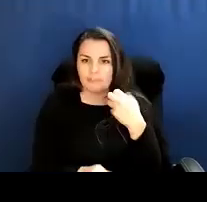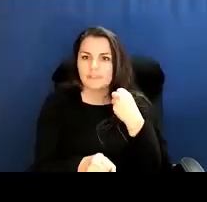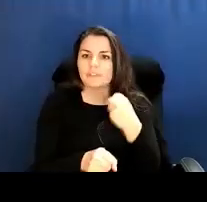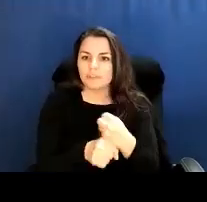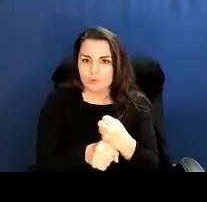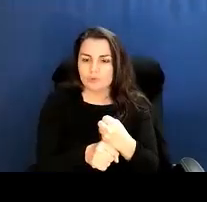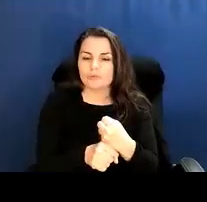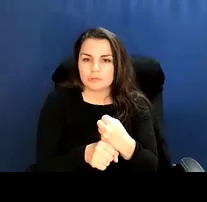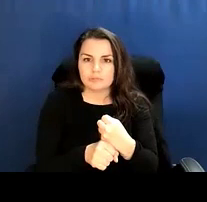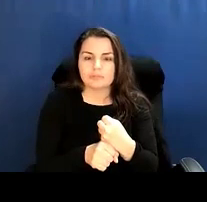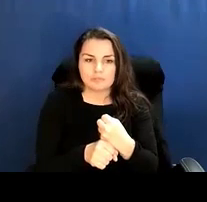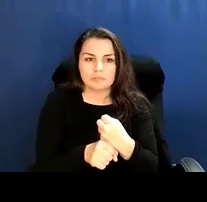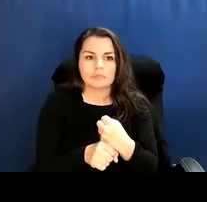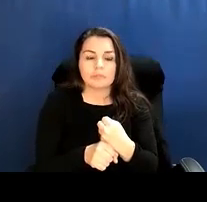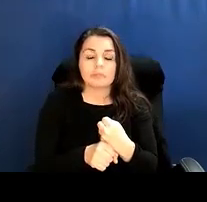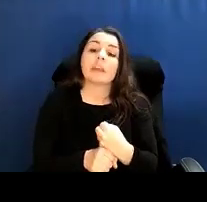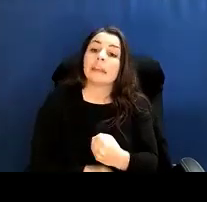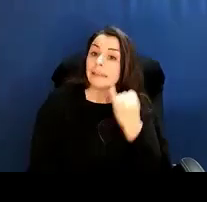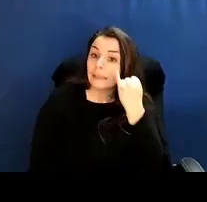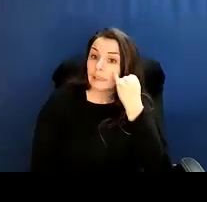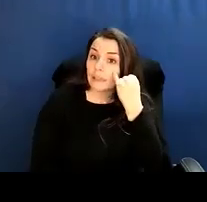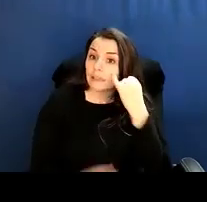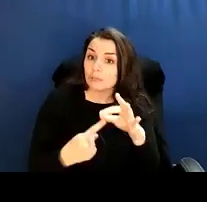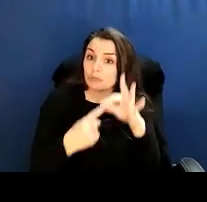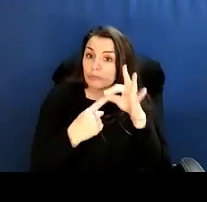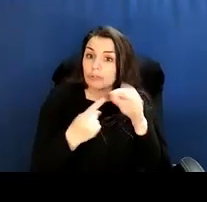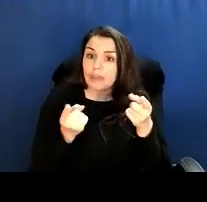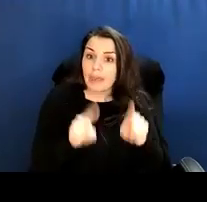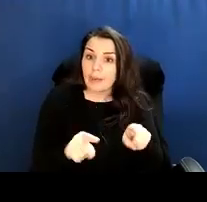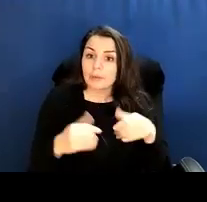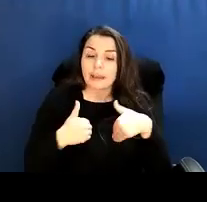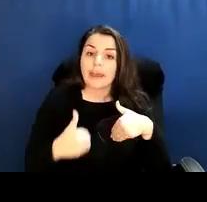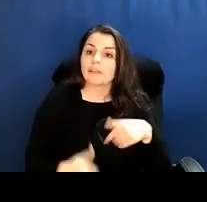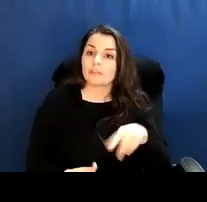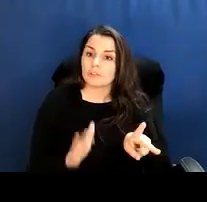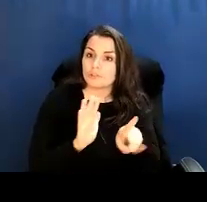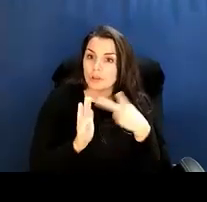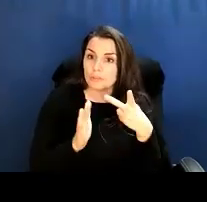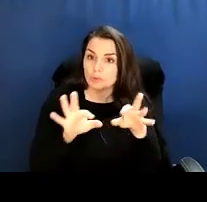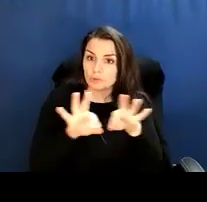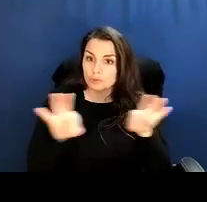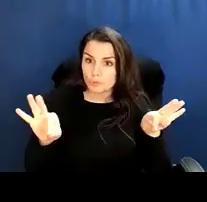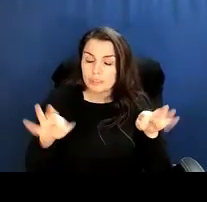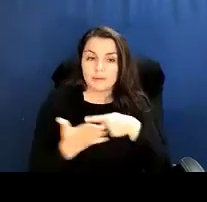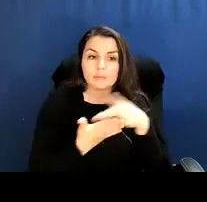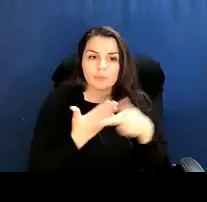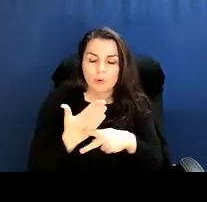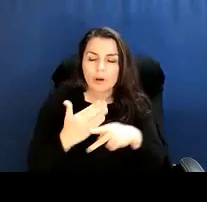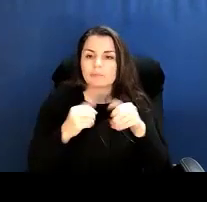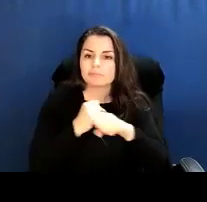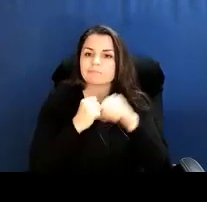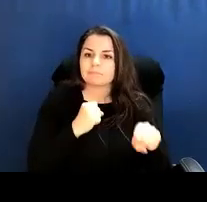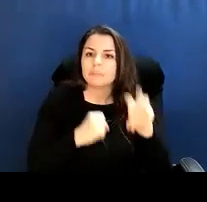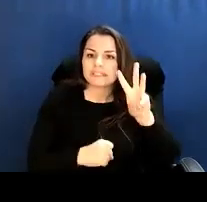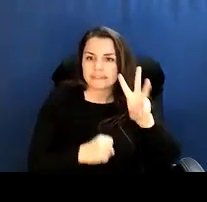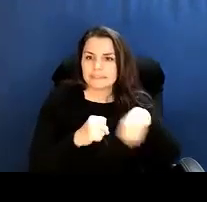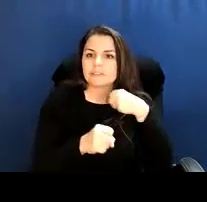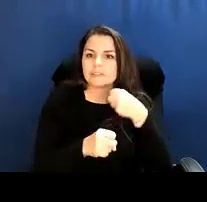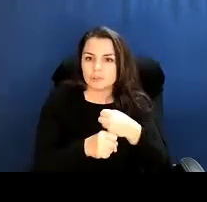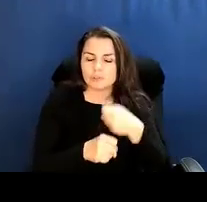support. If someone is in a formal dual degree program, the limit is 6 years and not 5 years. An example is